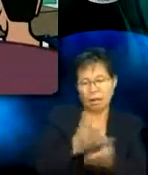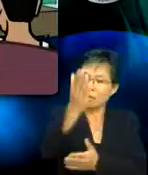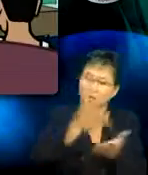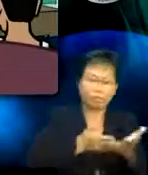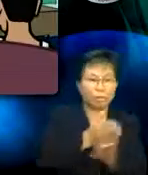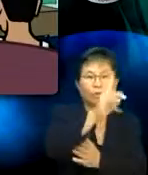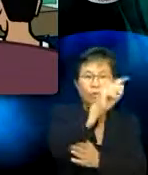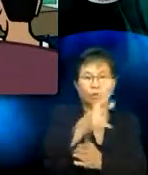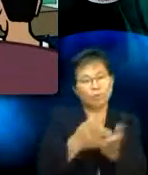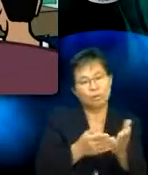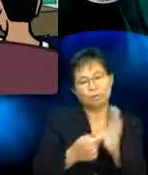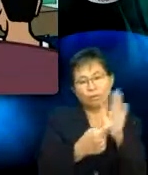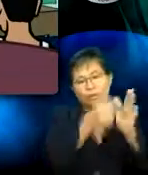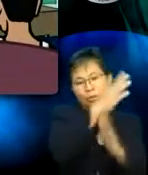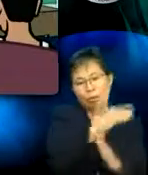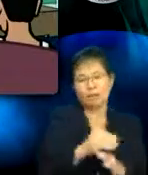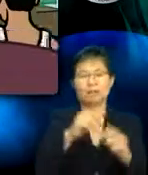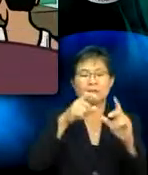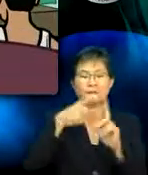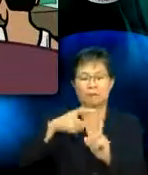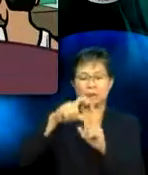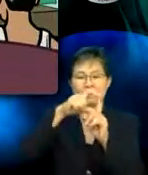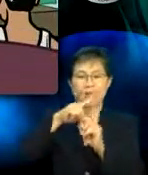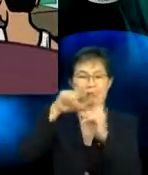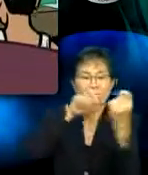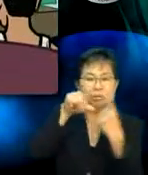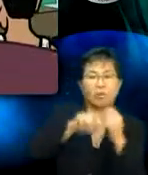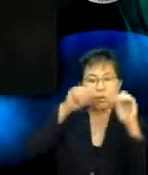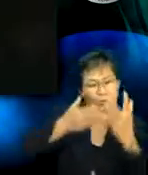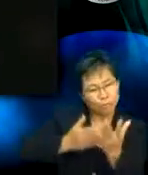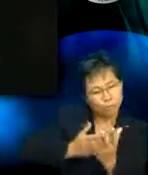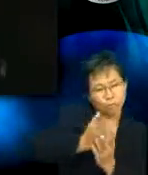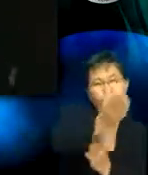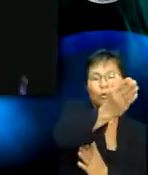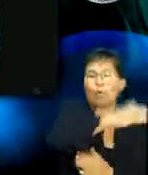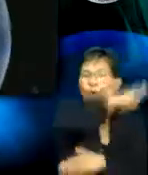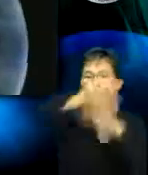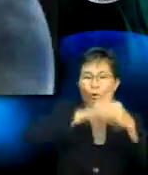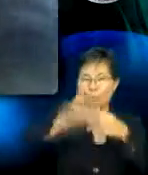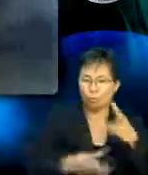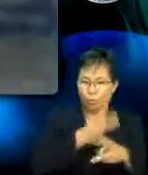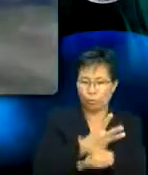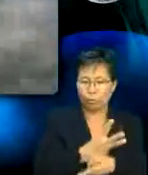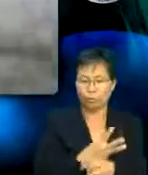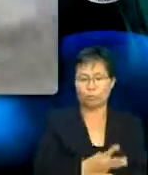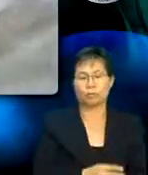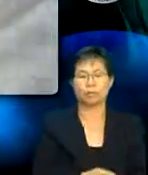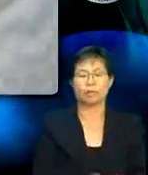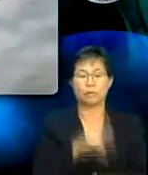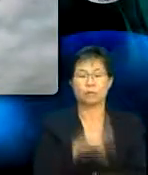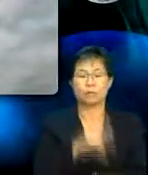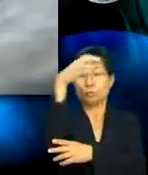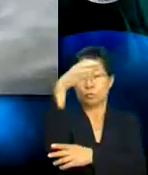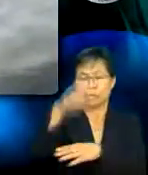and teleconferencing to be transmitted all over the world. The Palapa 2 satellite is used